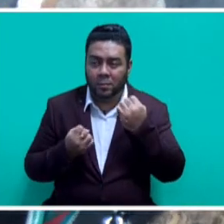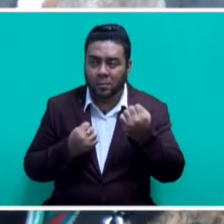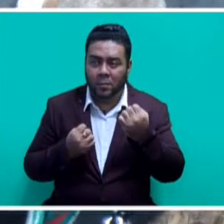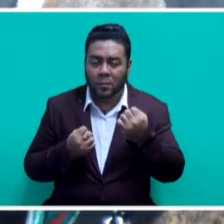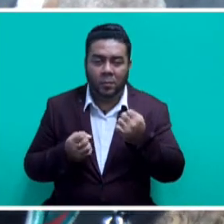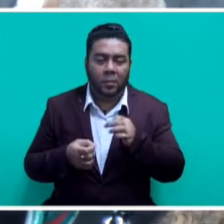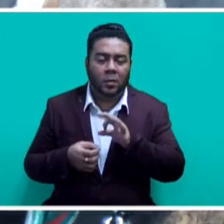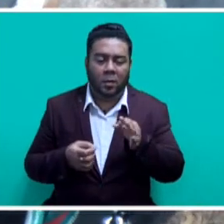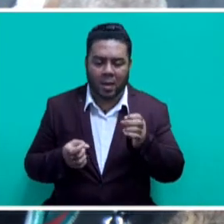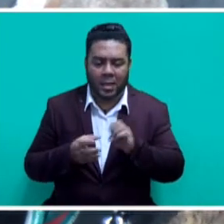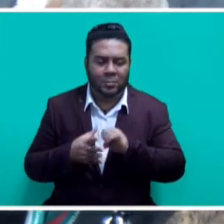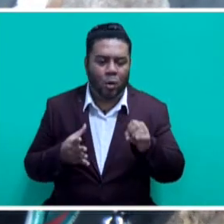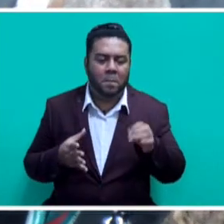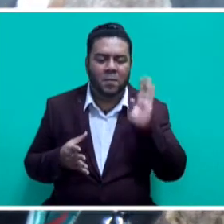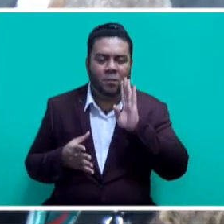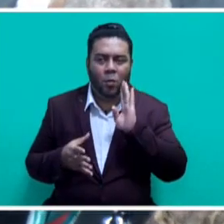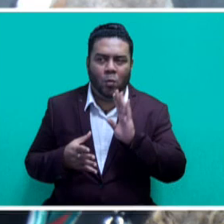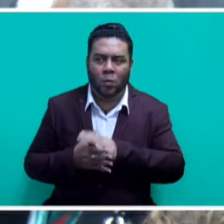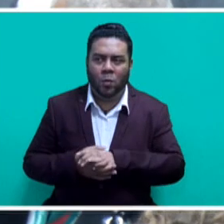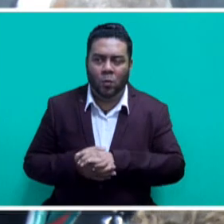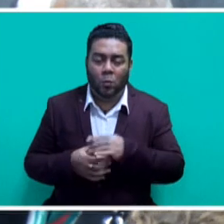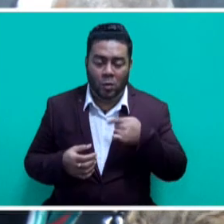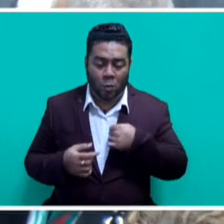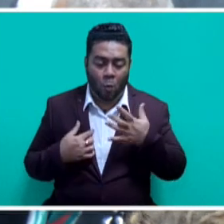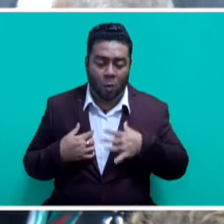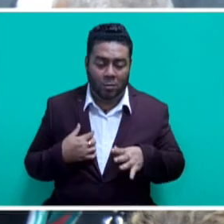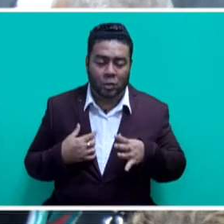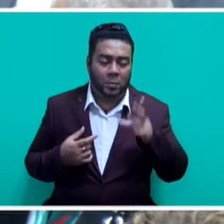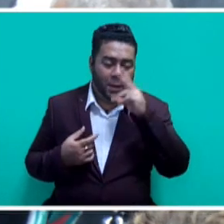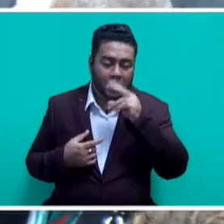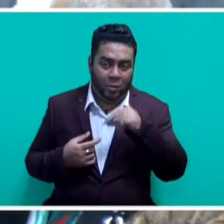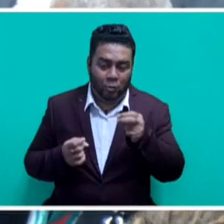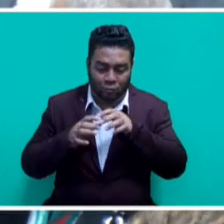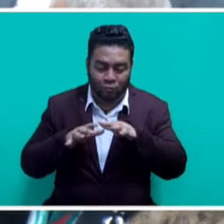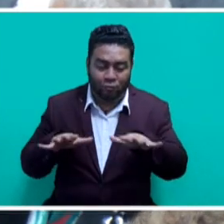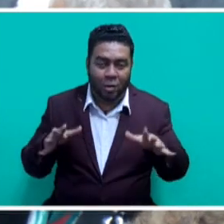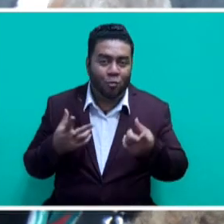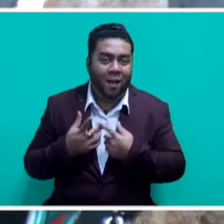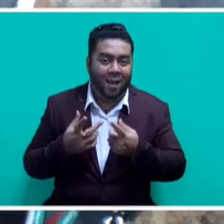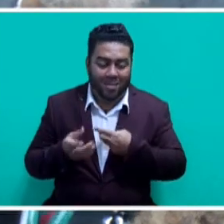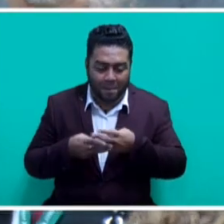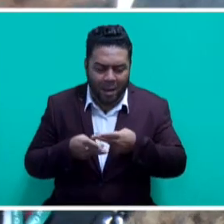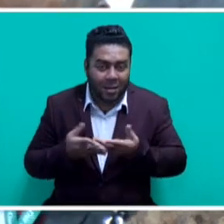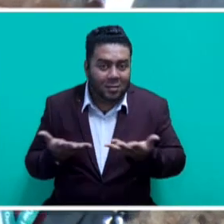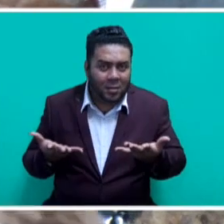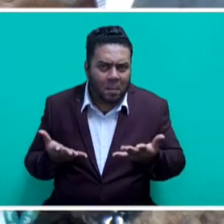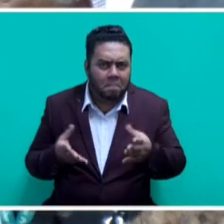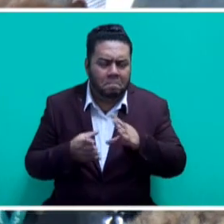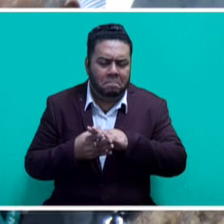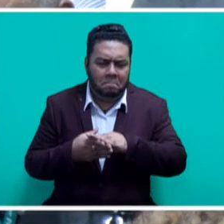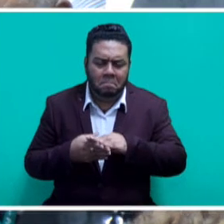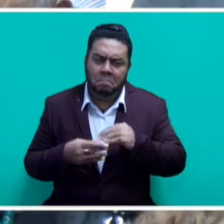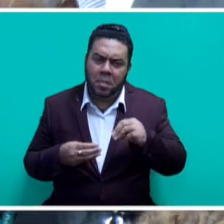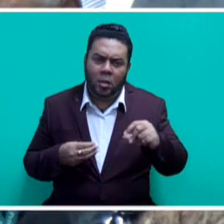not explored before. We want to be able to venture into other markets such as making a refinery,